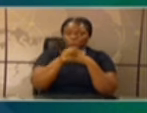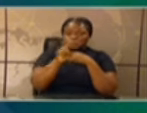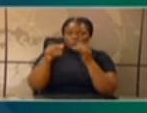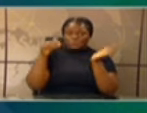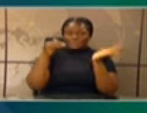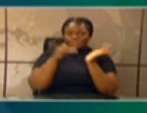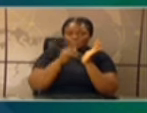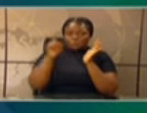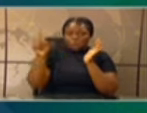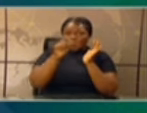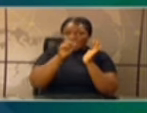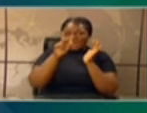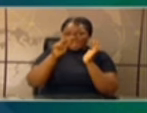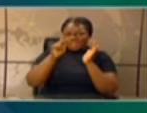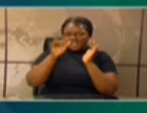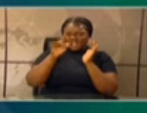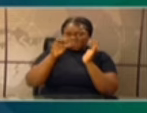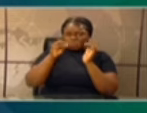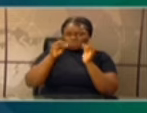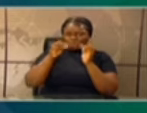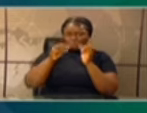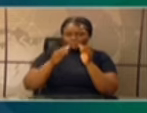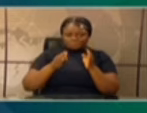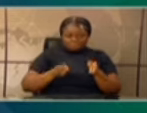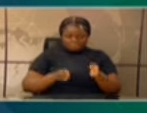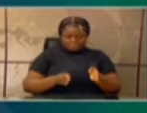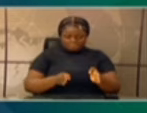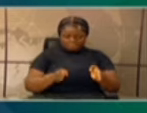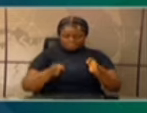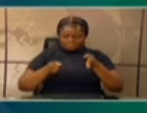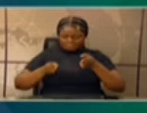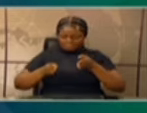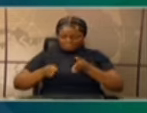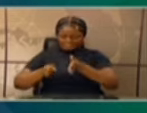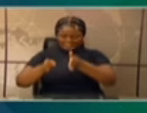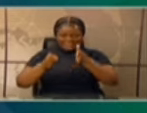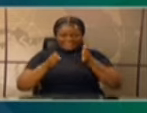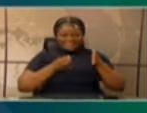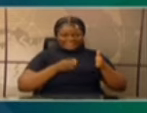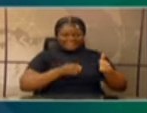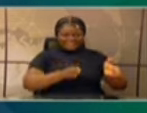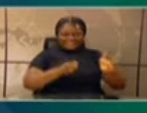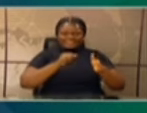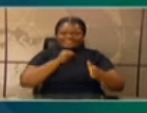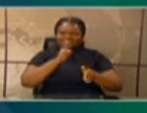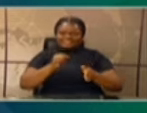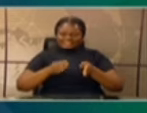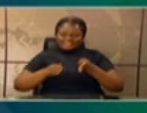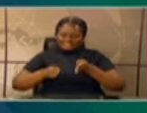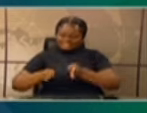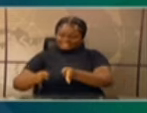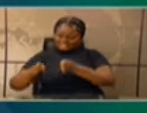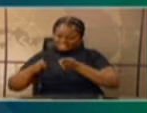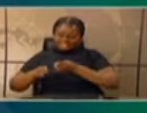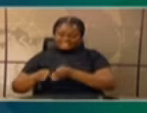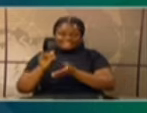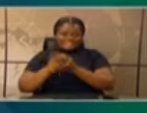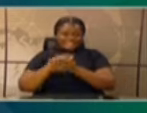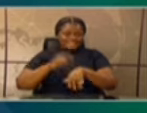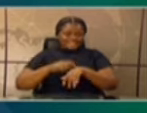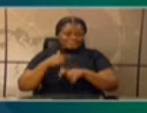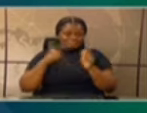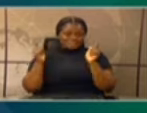422,100 kilometers of paved roads. So I can't just say paved roads and concrete to send them a question about me. I'm